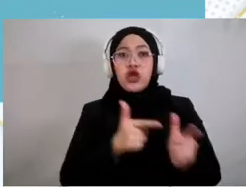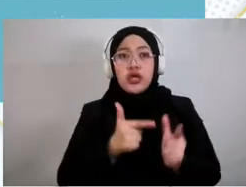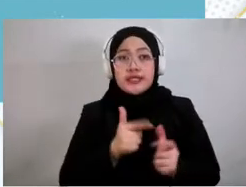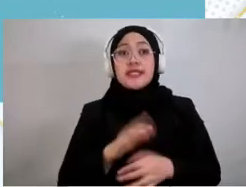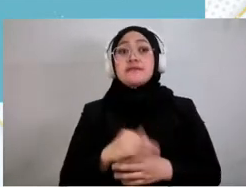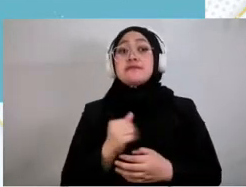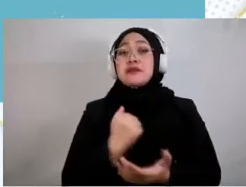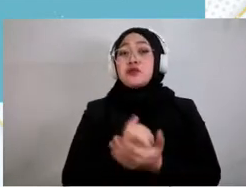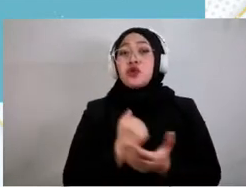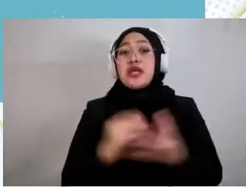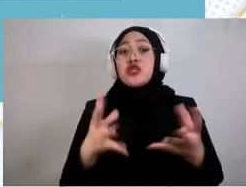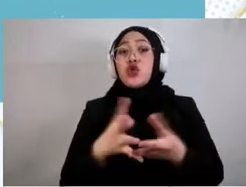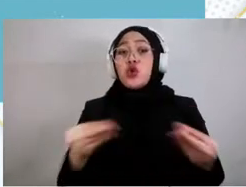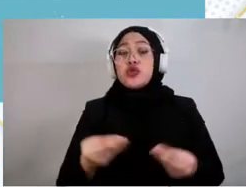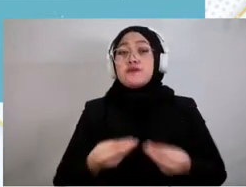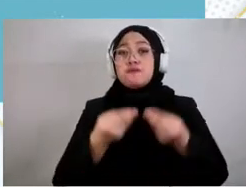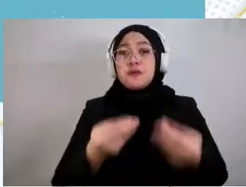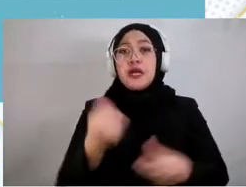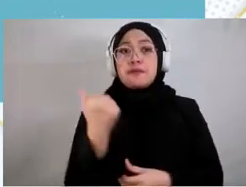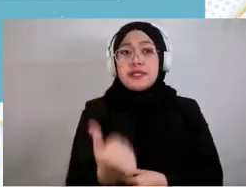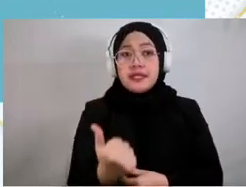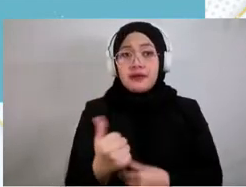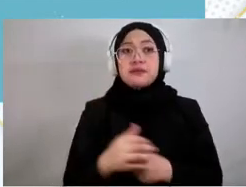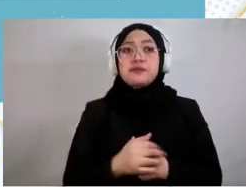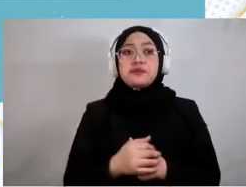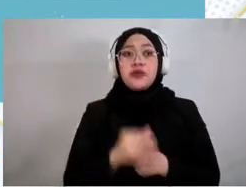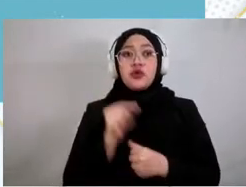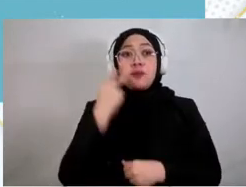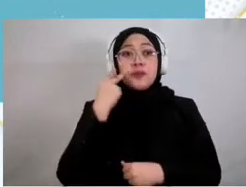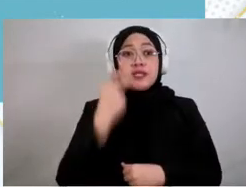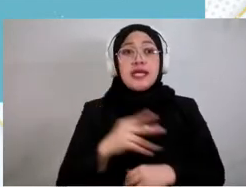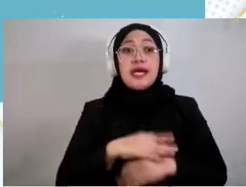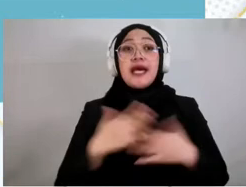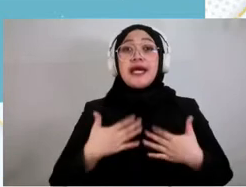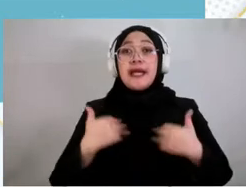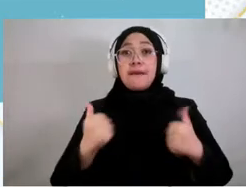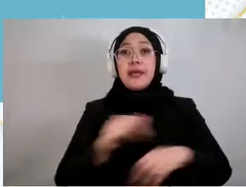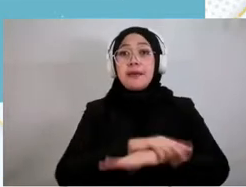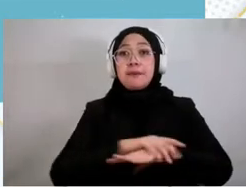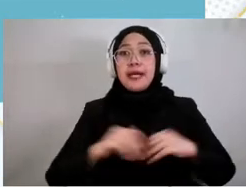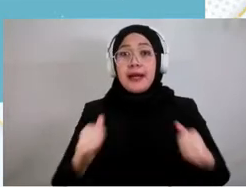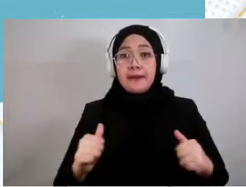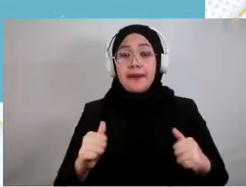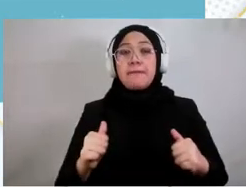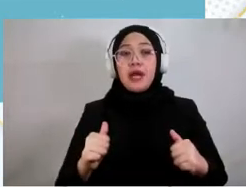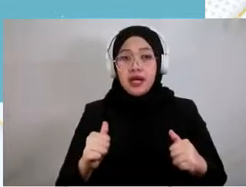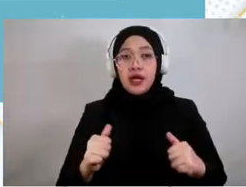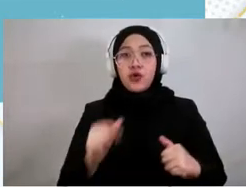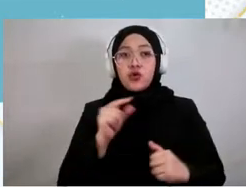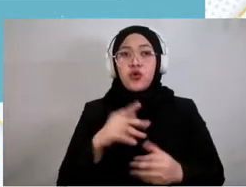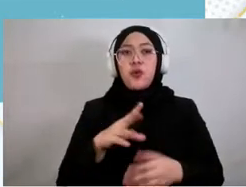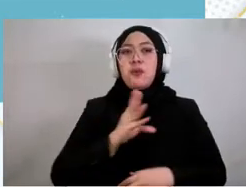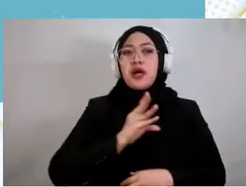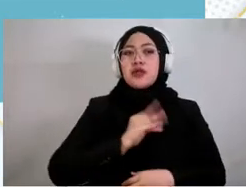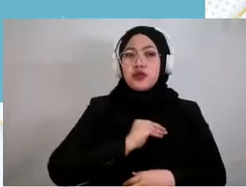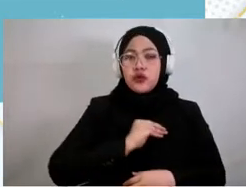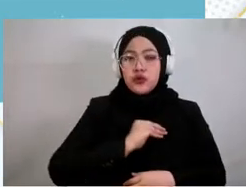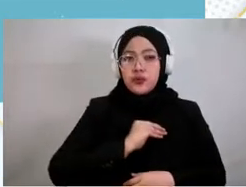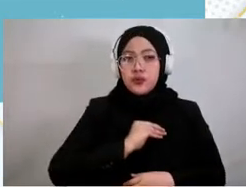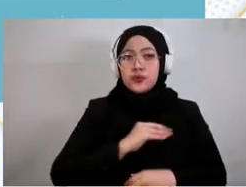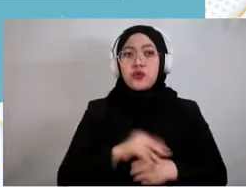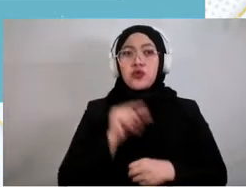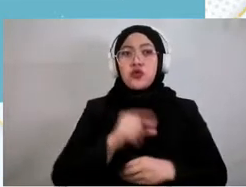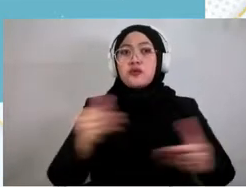up not only looking from the lenses of peacekeeping, but something that could also work as means for